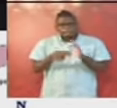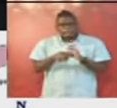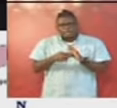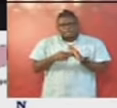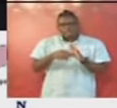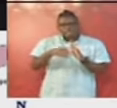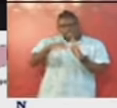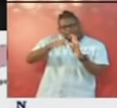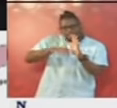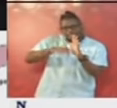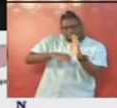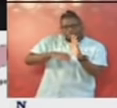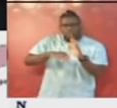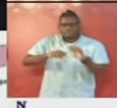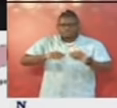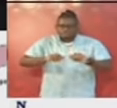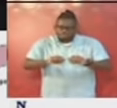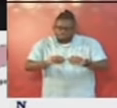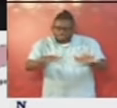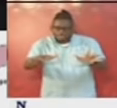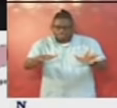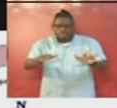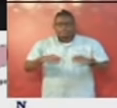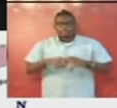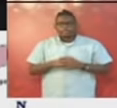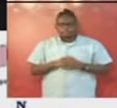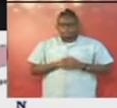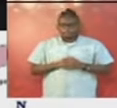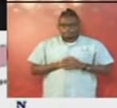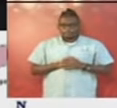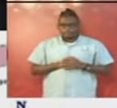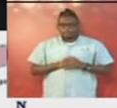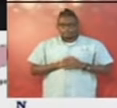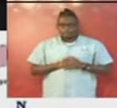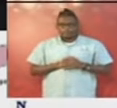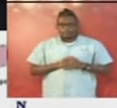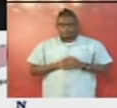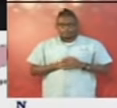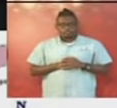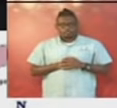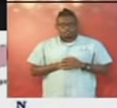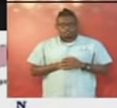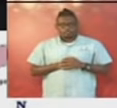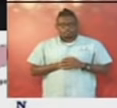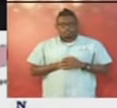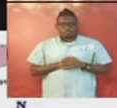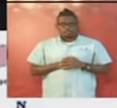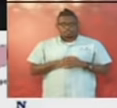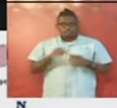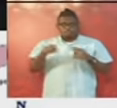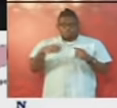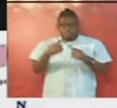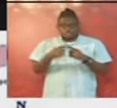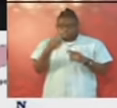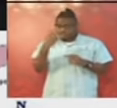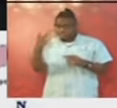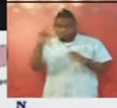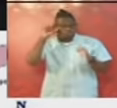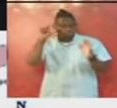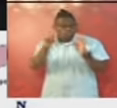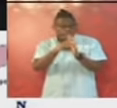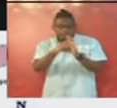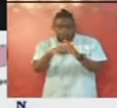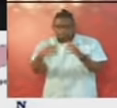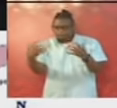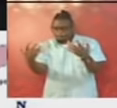less quickly and usually in smaller amounts. And that is reflected when we see the graph in terms of the number of people that have been infected in